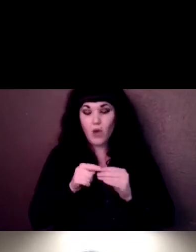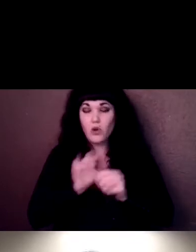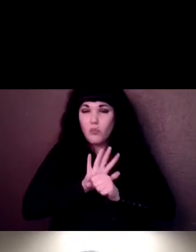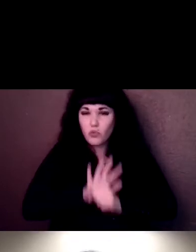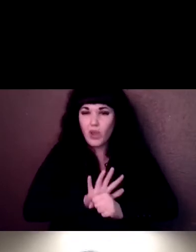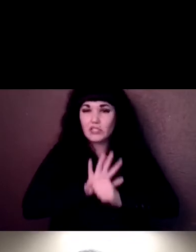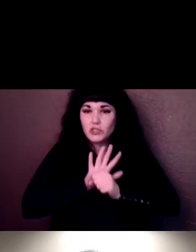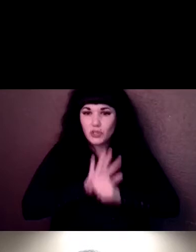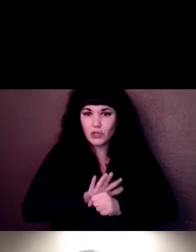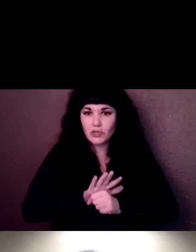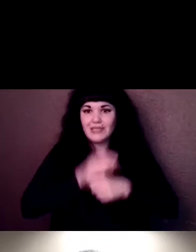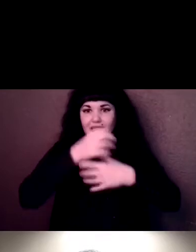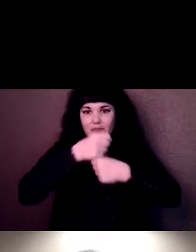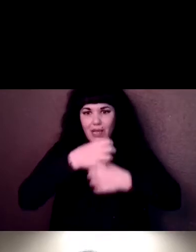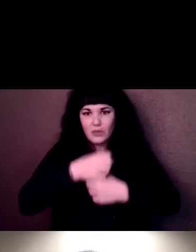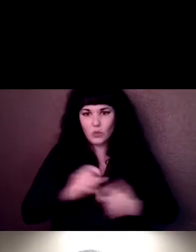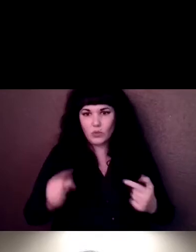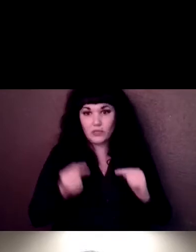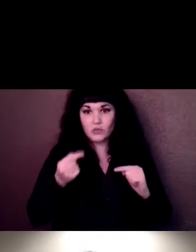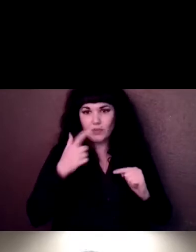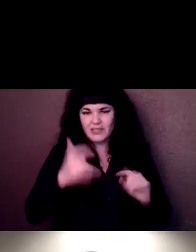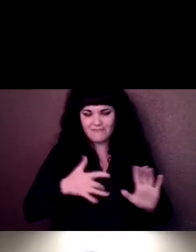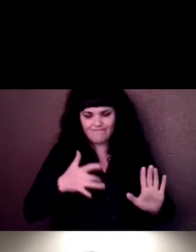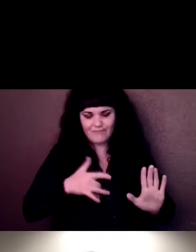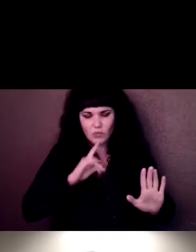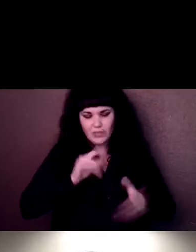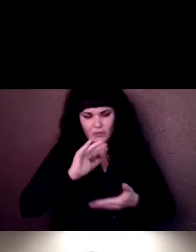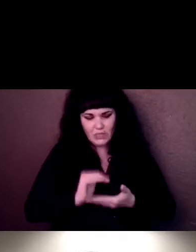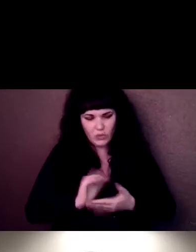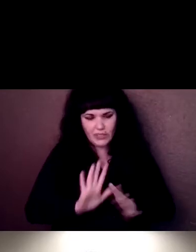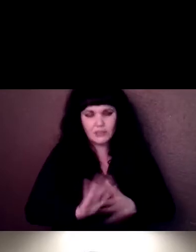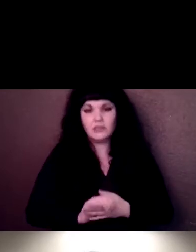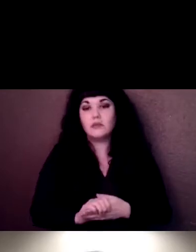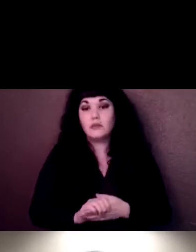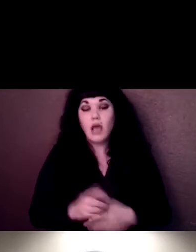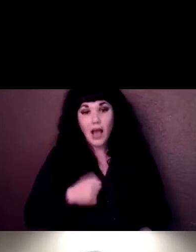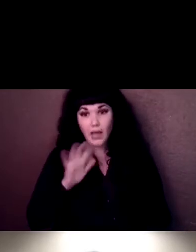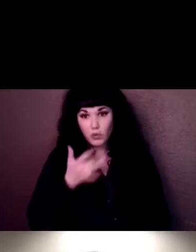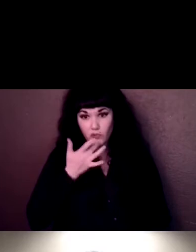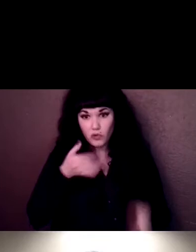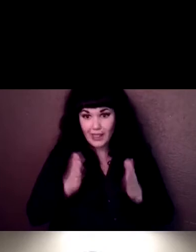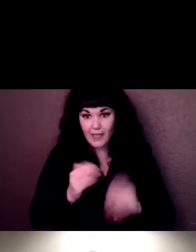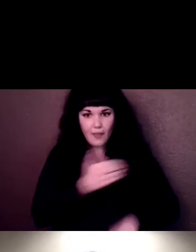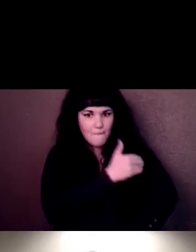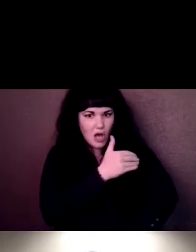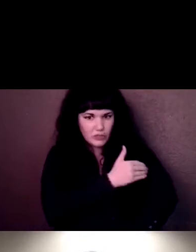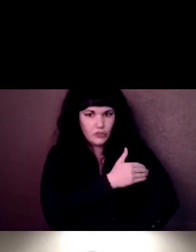cord injury where sensation is decreased. I would prefer to let the muscles do the work, and in fact, that